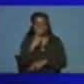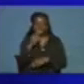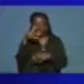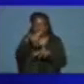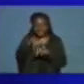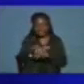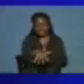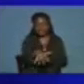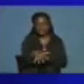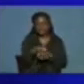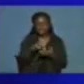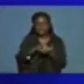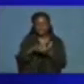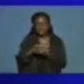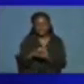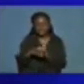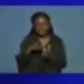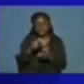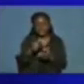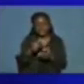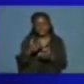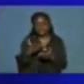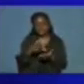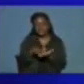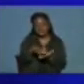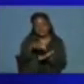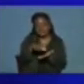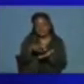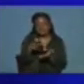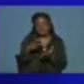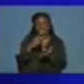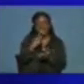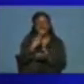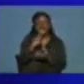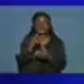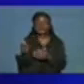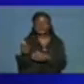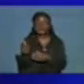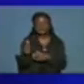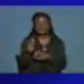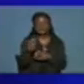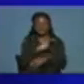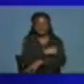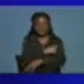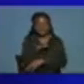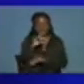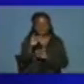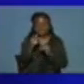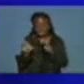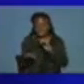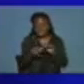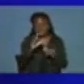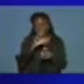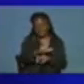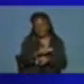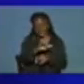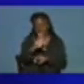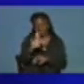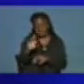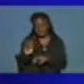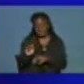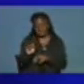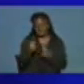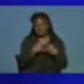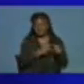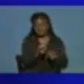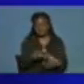of marijuana itself. The drugs weighed in at just under 5 pounds with an estimated street value of $4,800. As